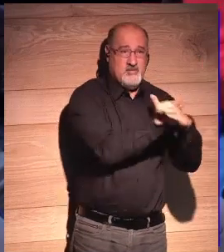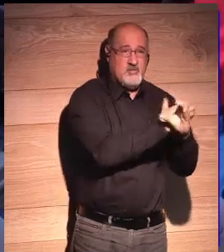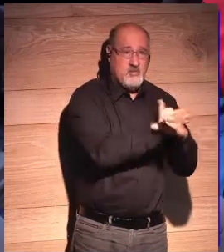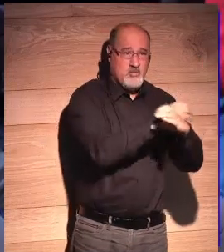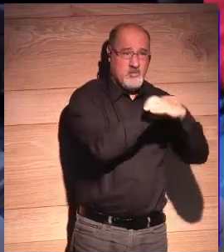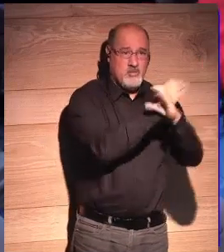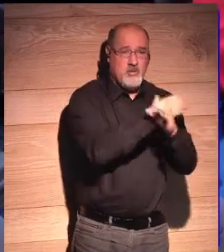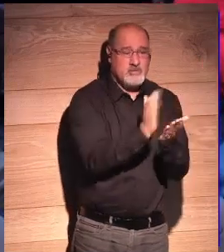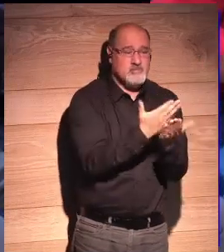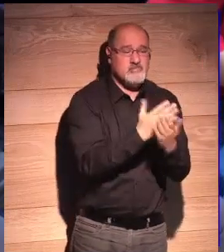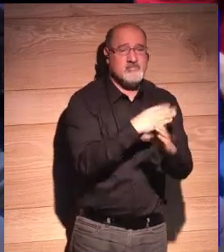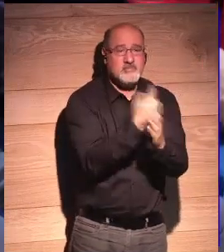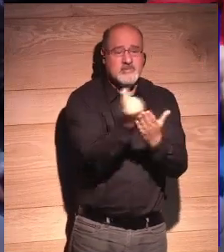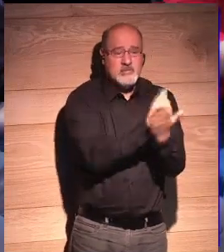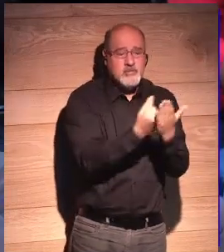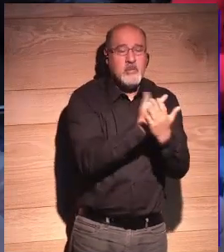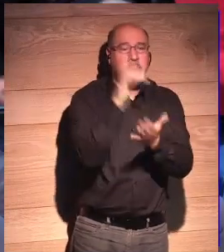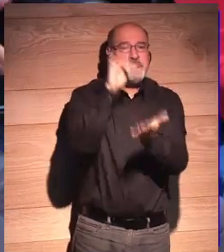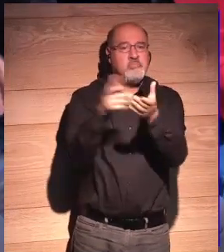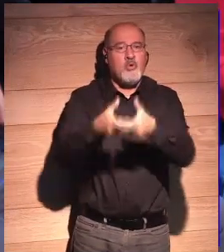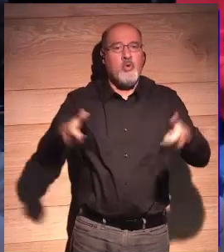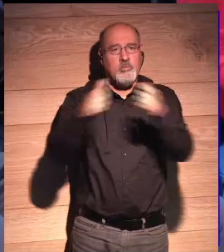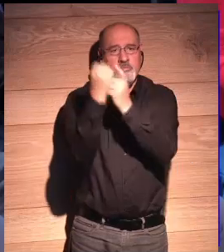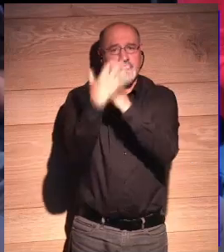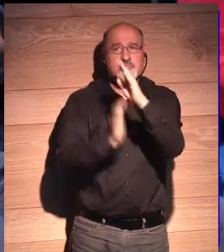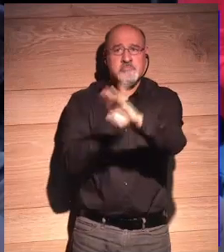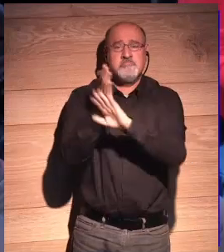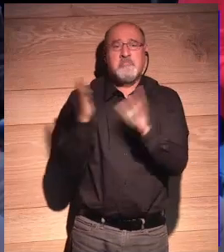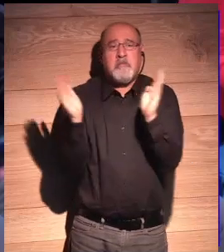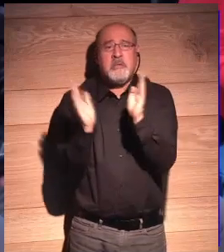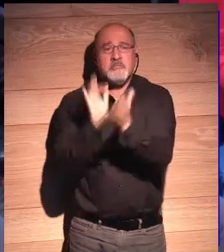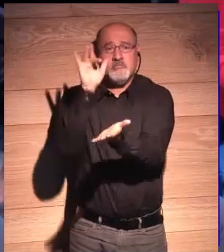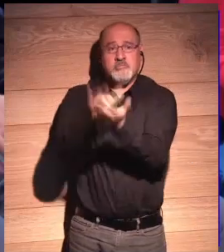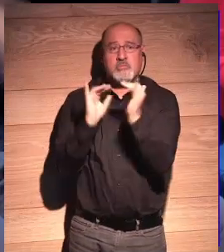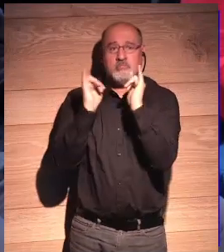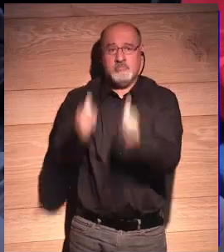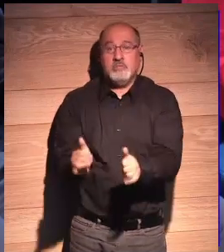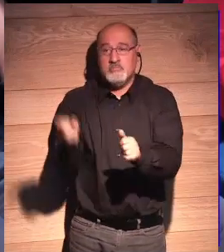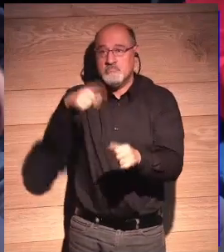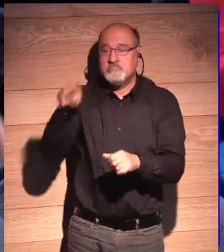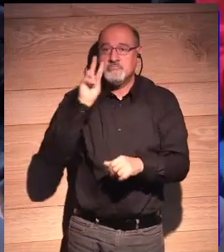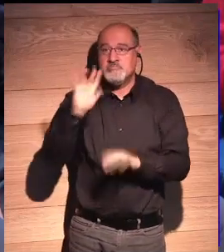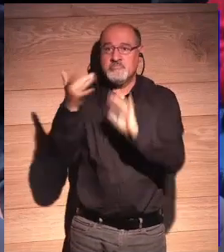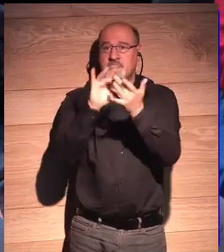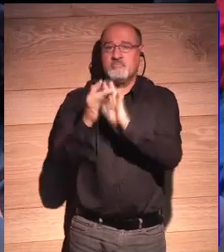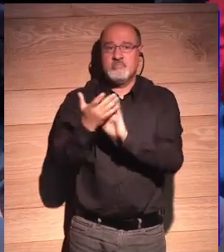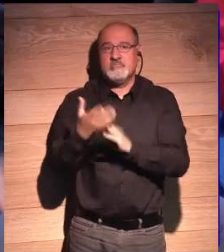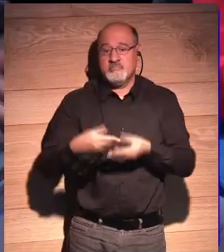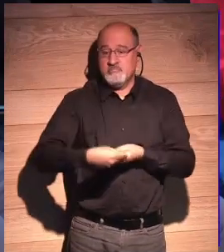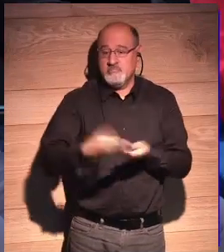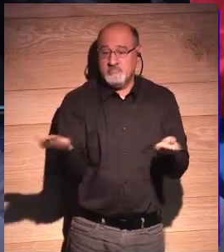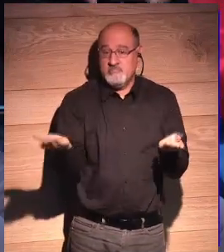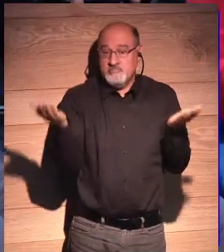book convention, and I had my little comics, and I thought, everybody's going to love these. I'm going to have, a line around the block.